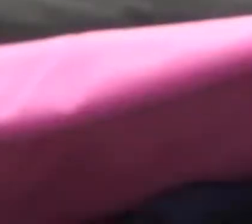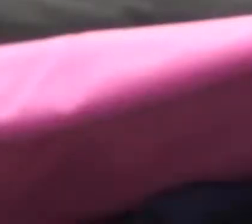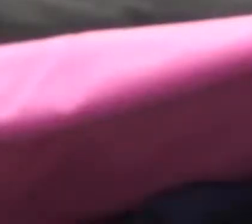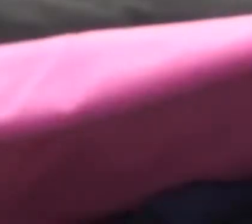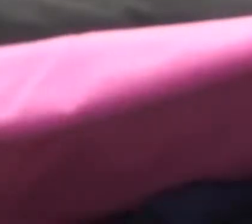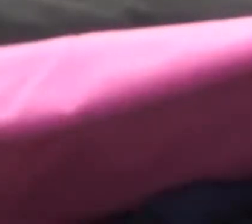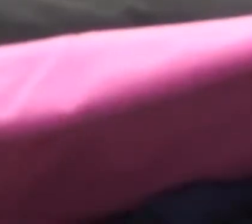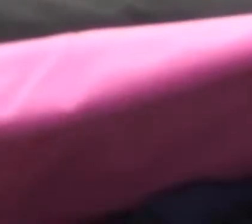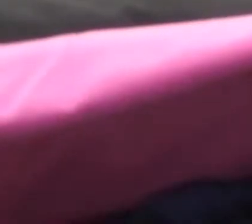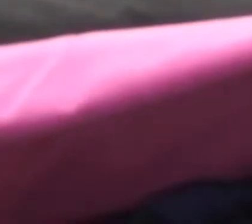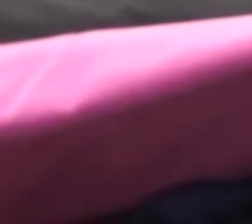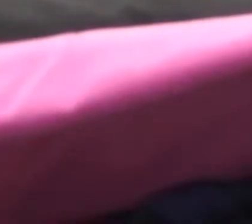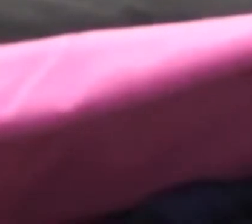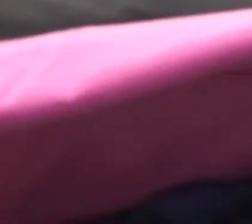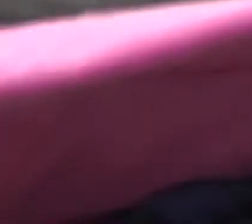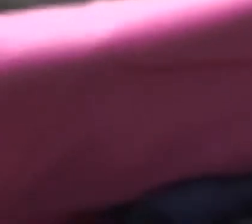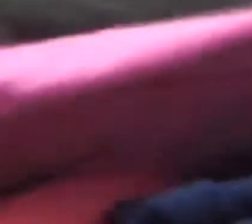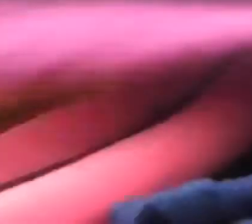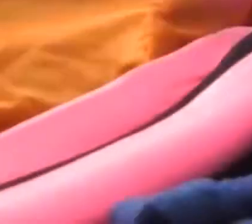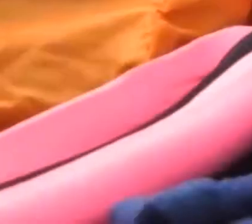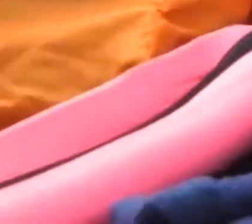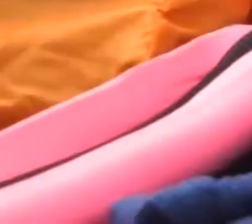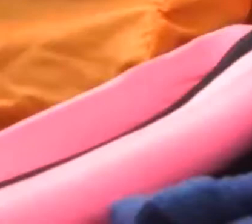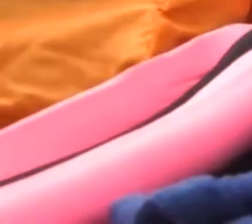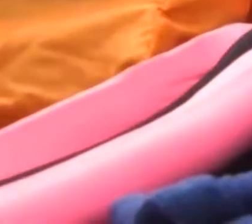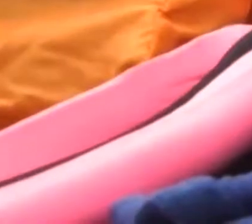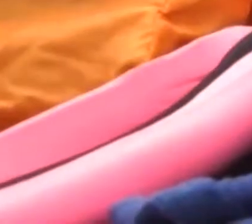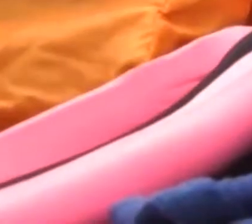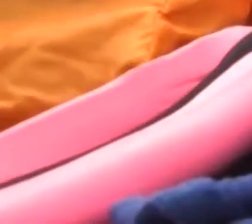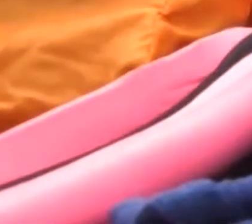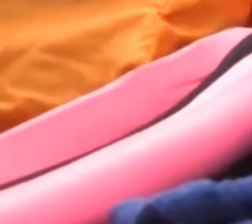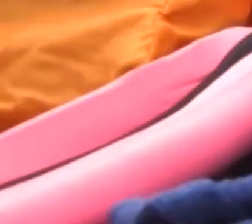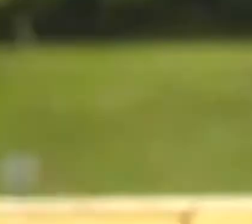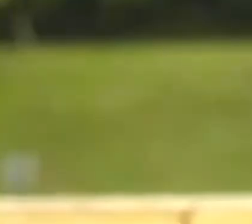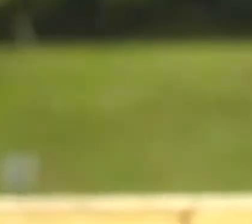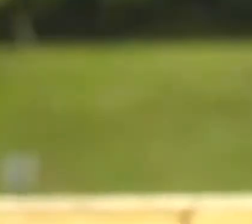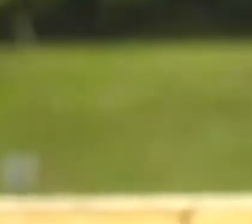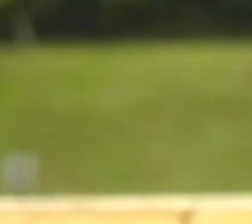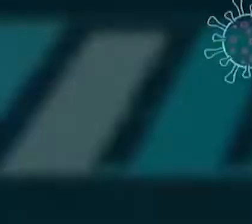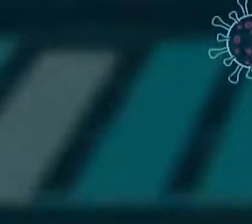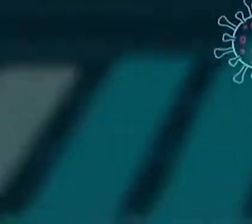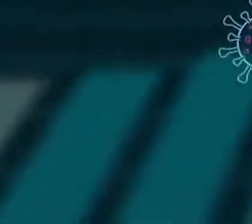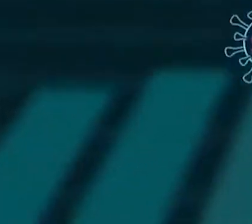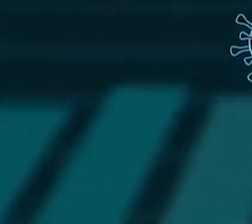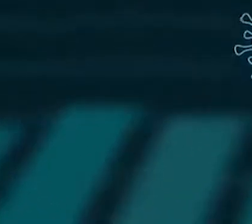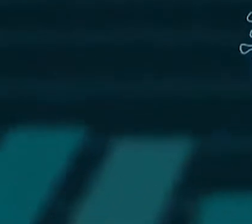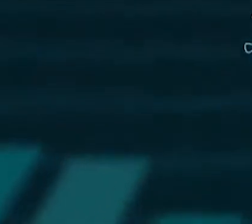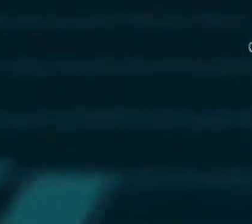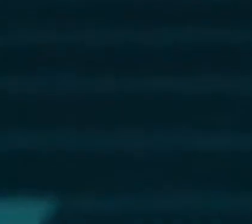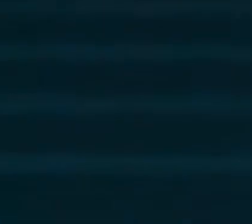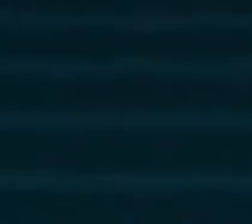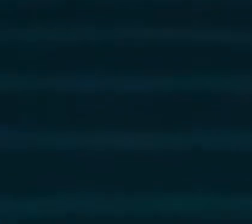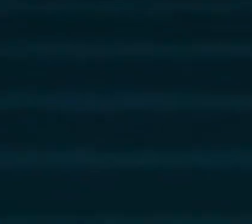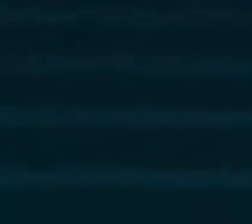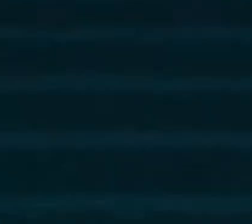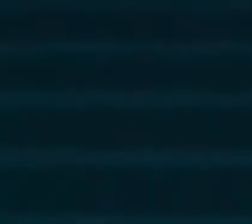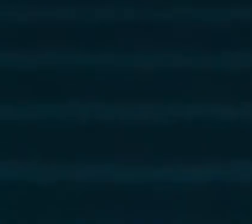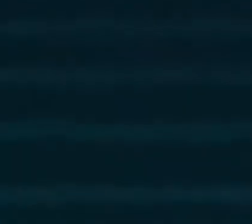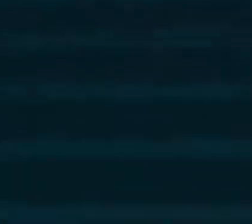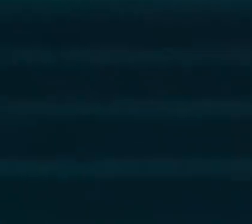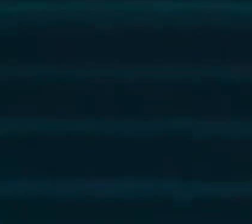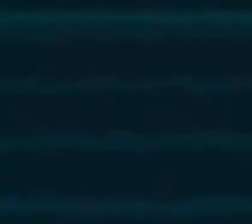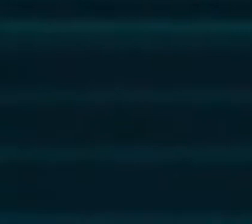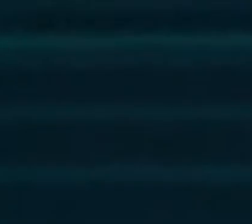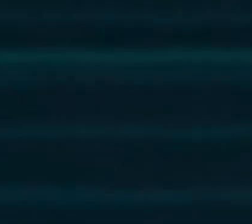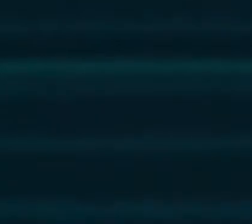getting back on track and with a new look. But first, we start with the COVID count. Let's get straight to Dr. Hawkinson. Good morning to